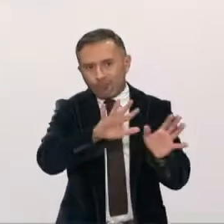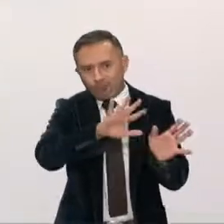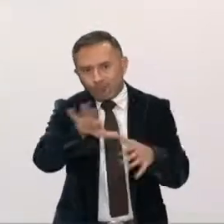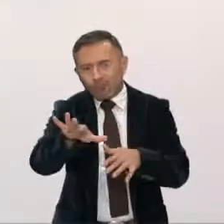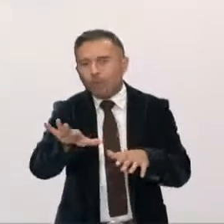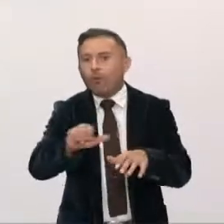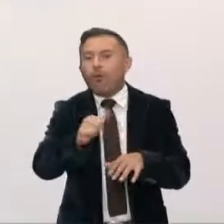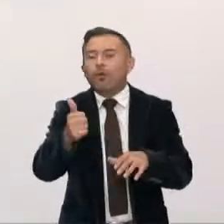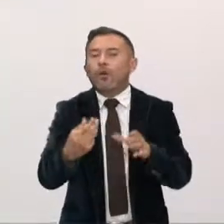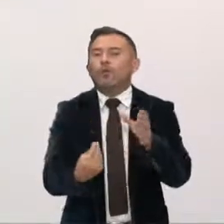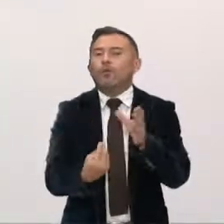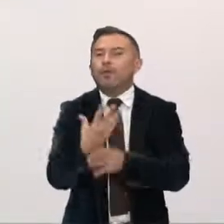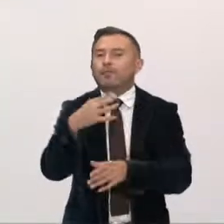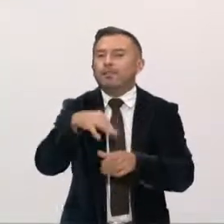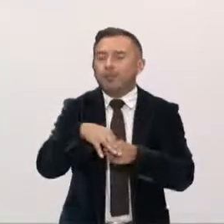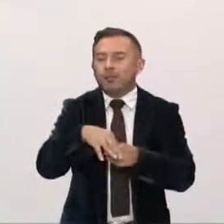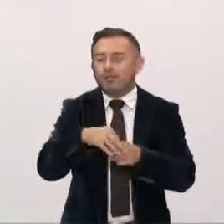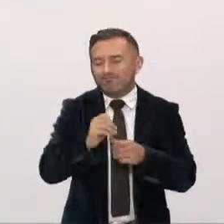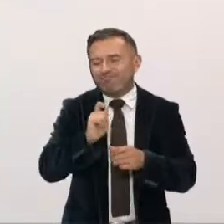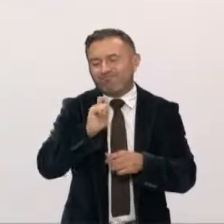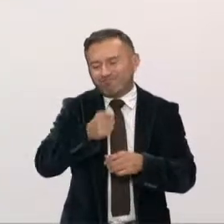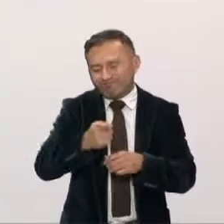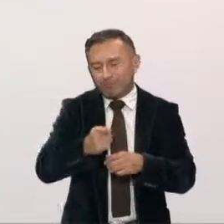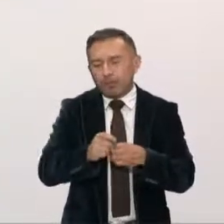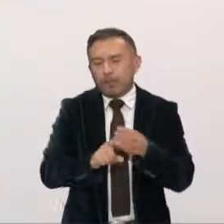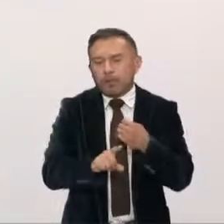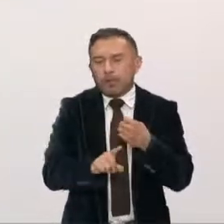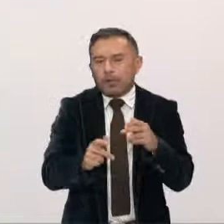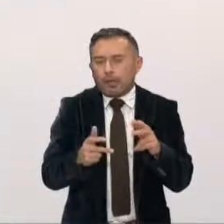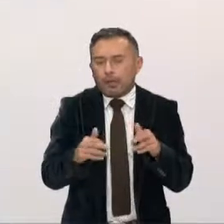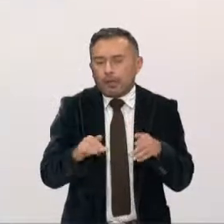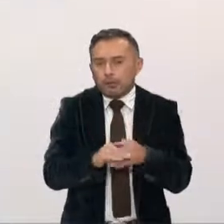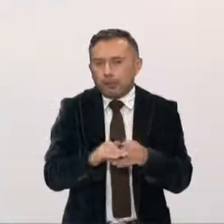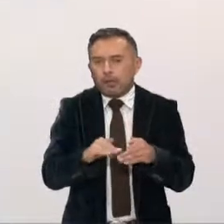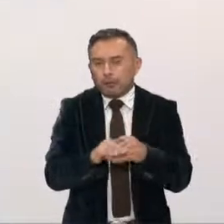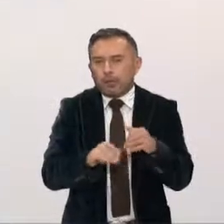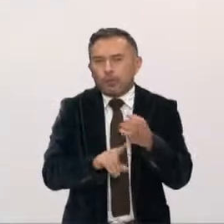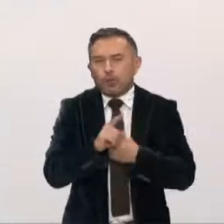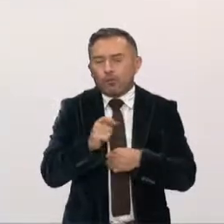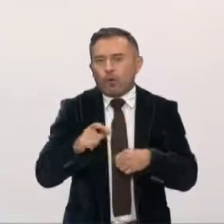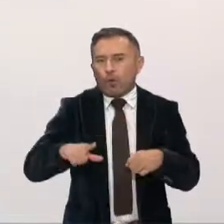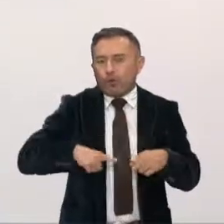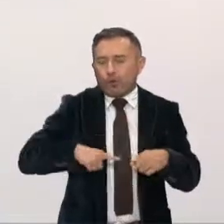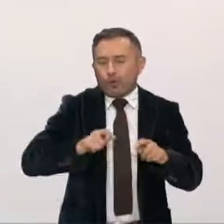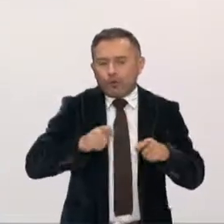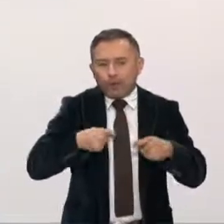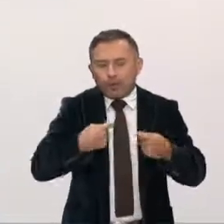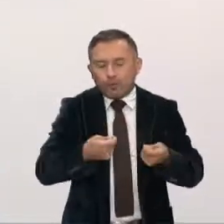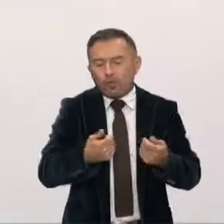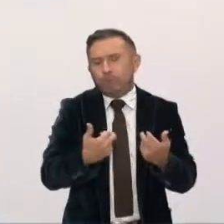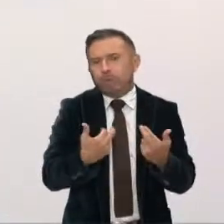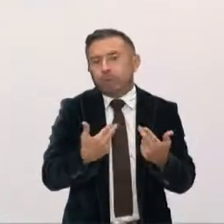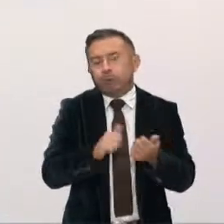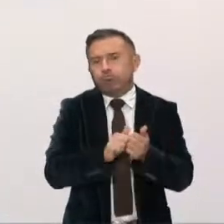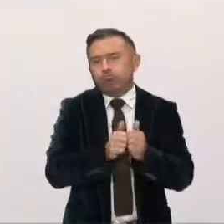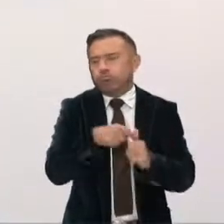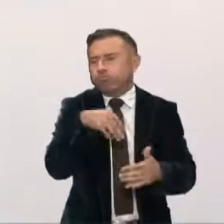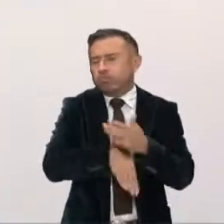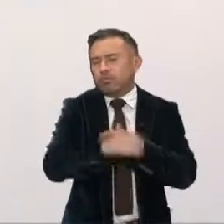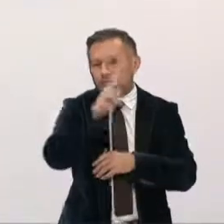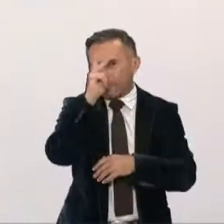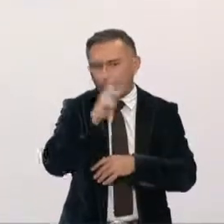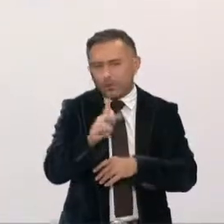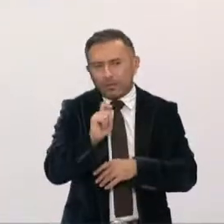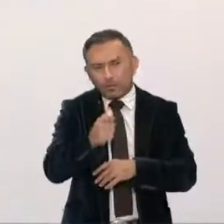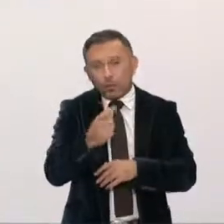change of elections, the call for new elections, and of course, we have had a